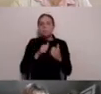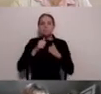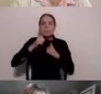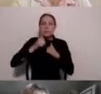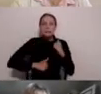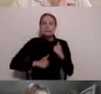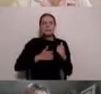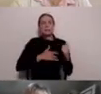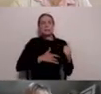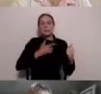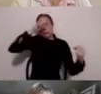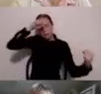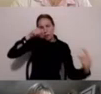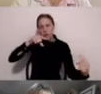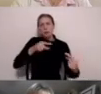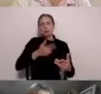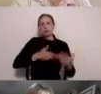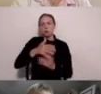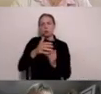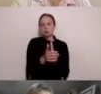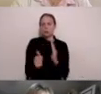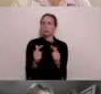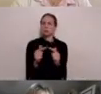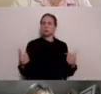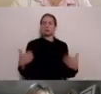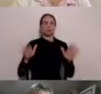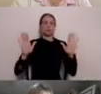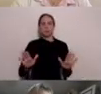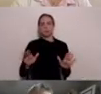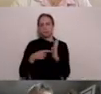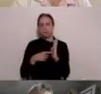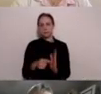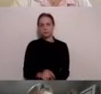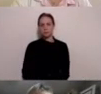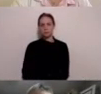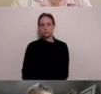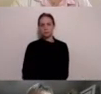social skills, things like that. So great examples there. Next slide.